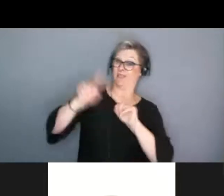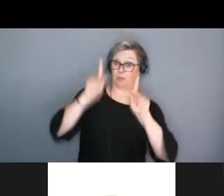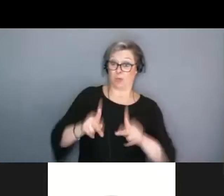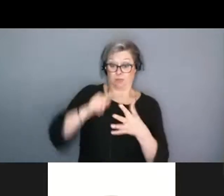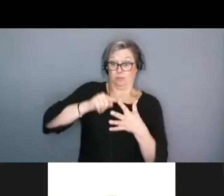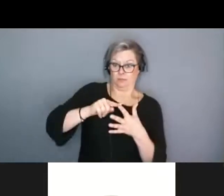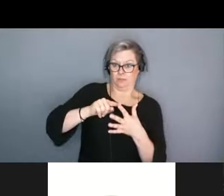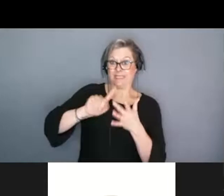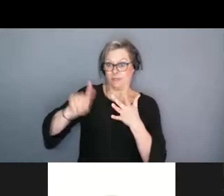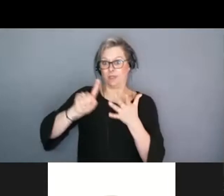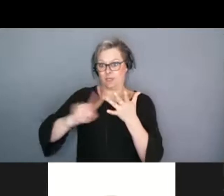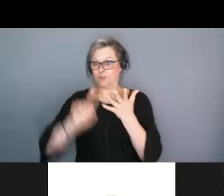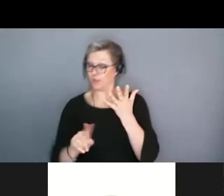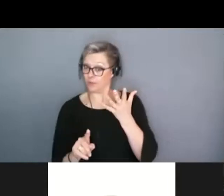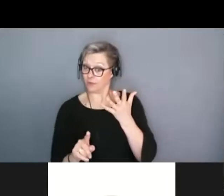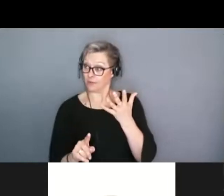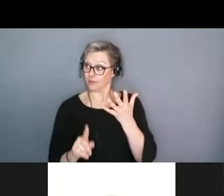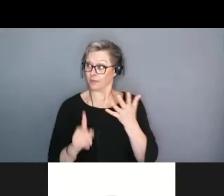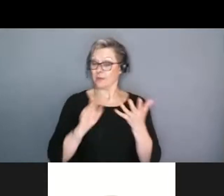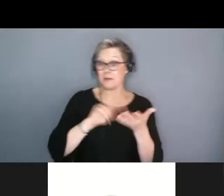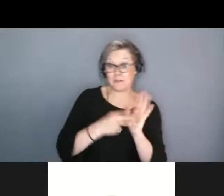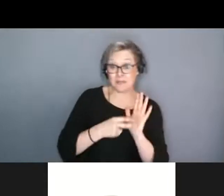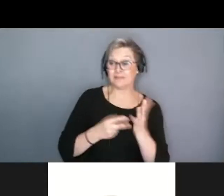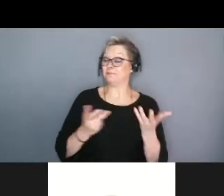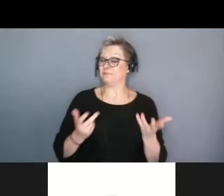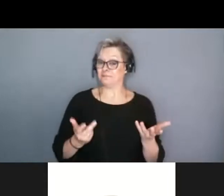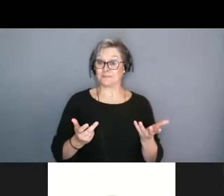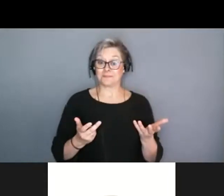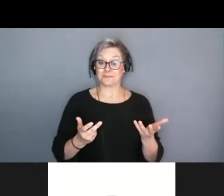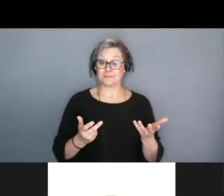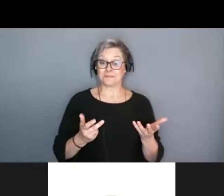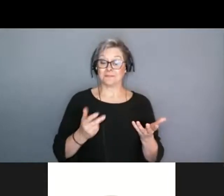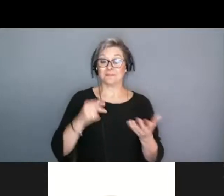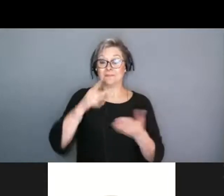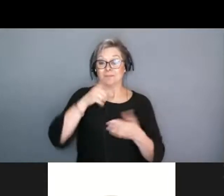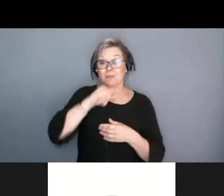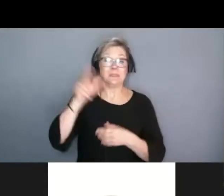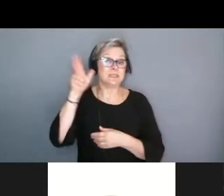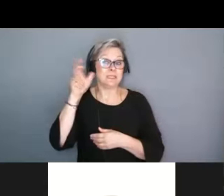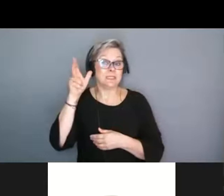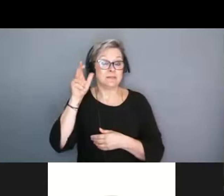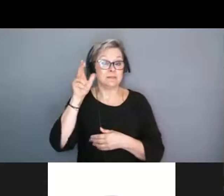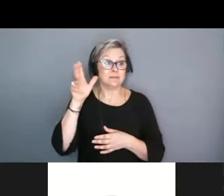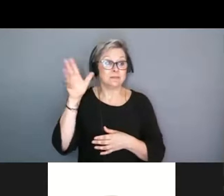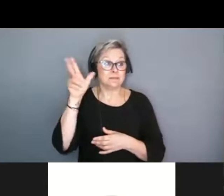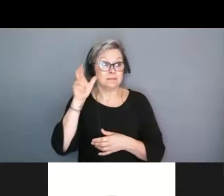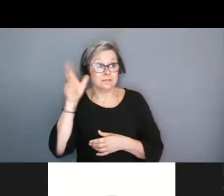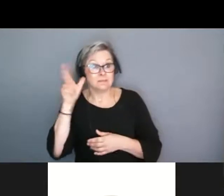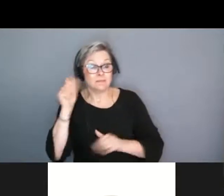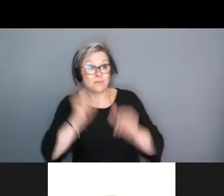real time after listening to the audio drama and the expert chat